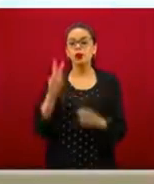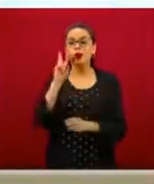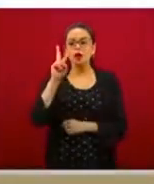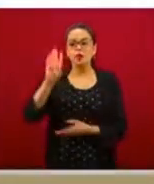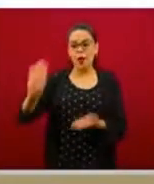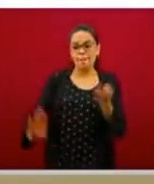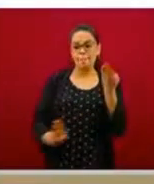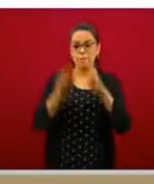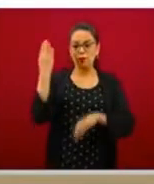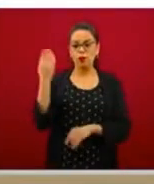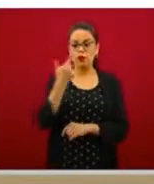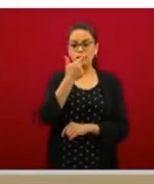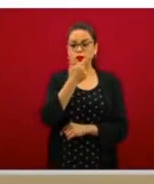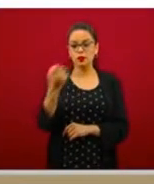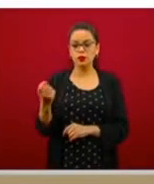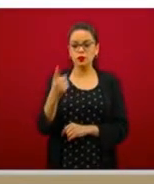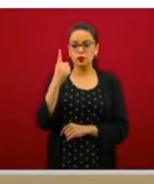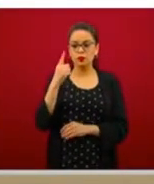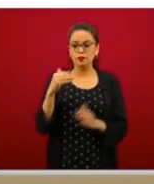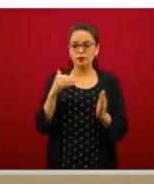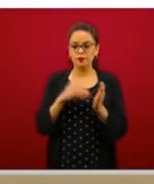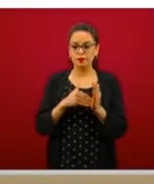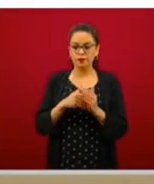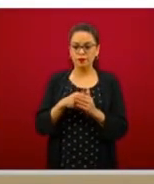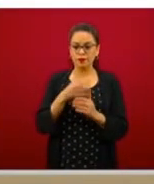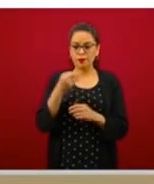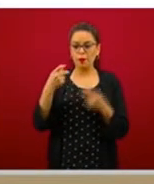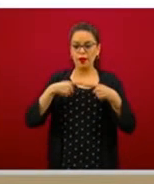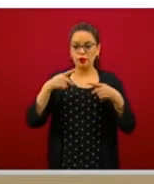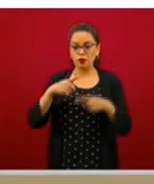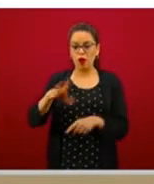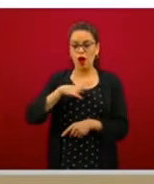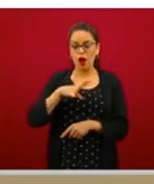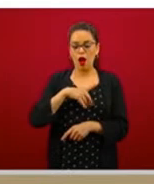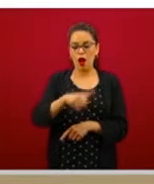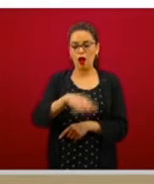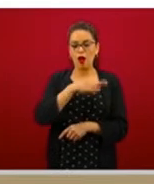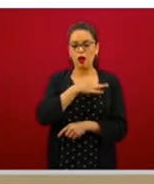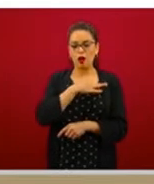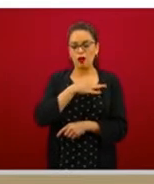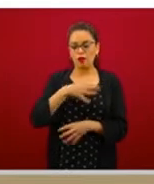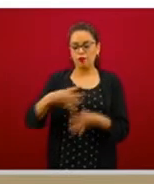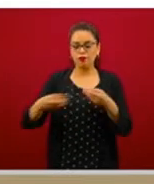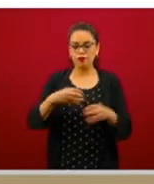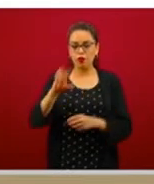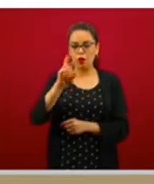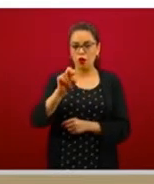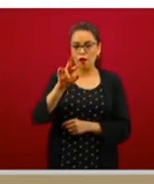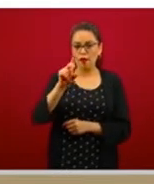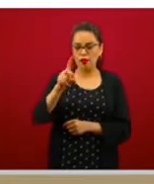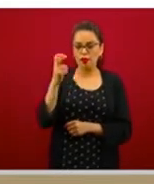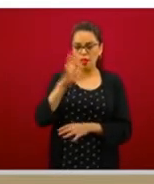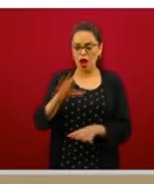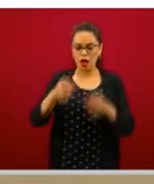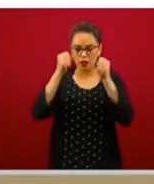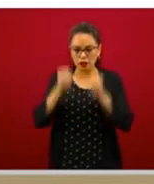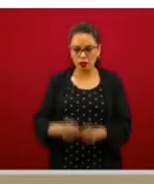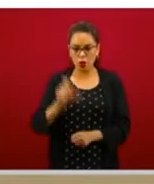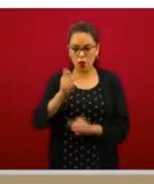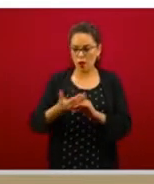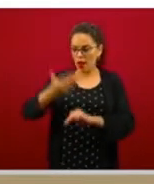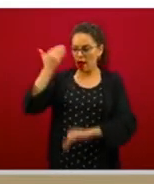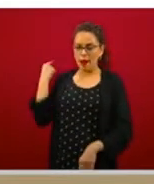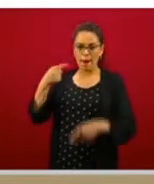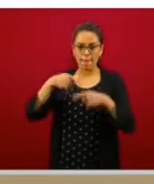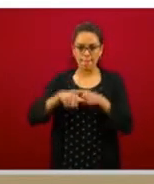of the Ministry of Health of May the 15th. It specifies what are the activities that can